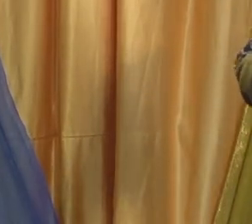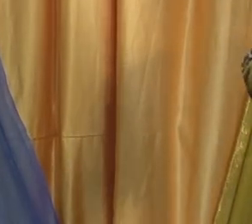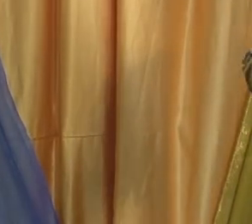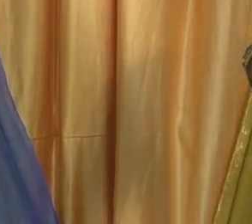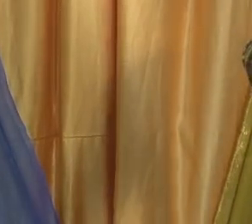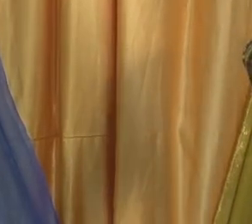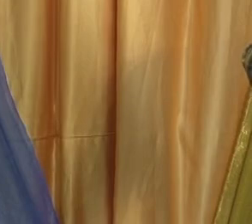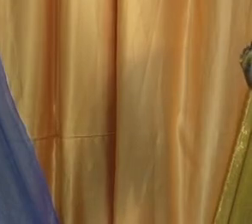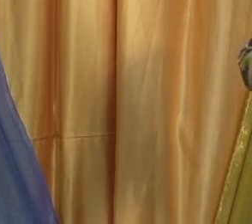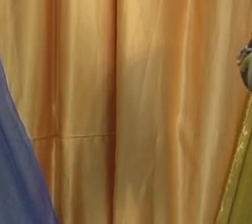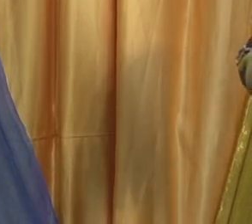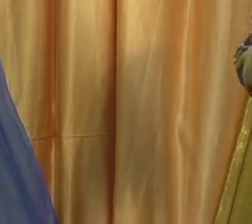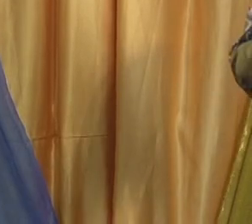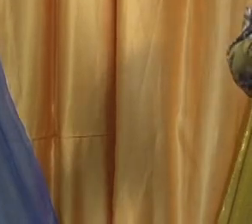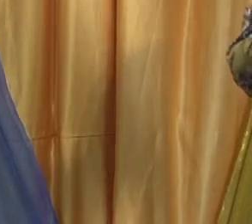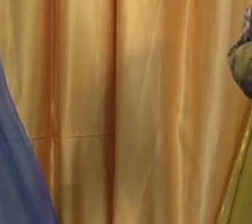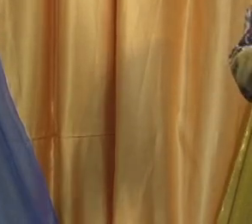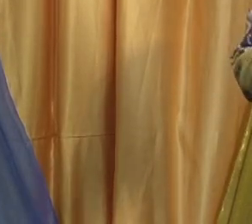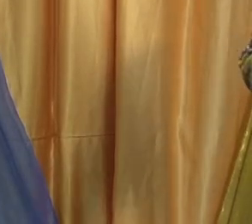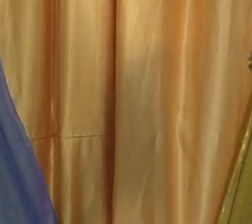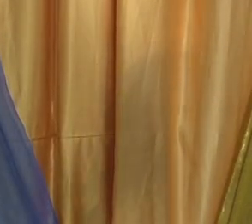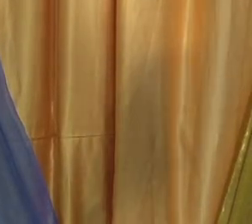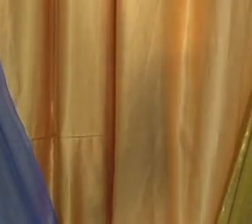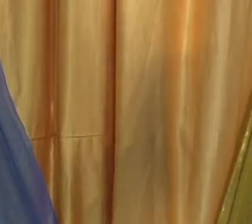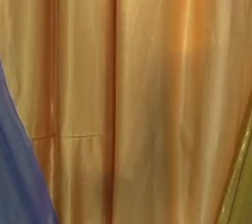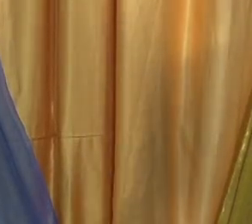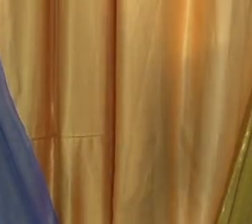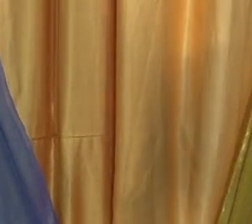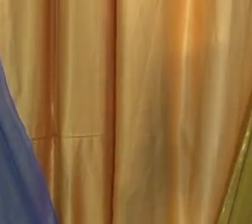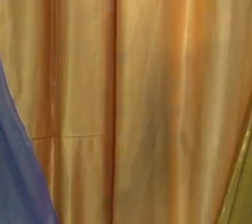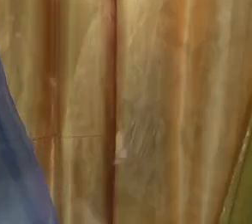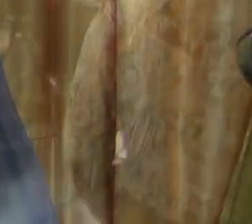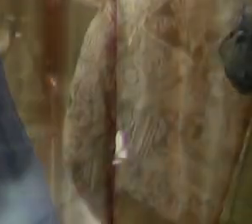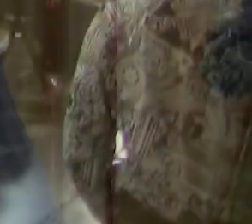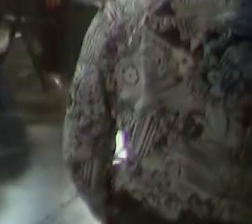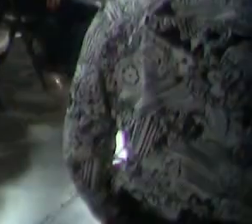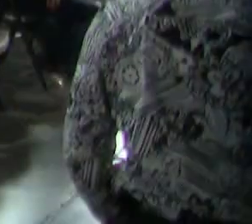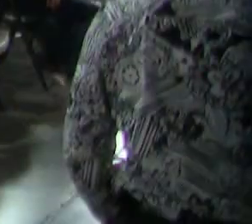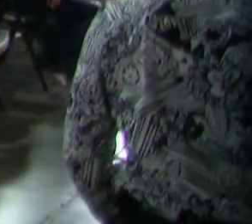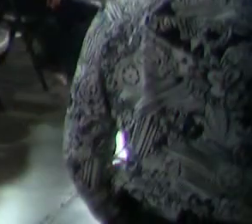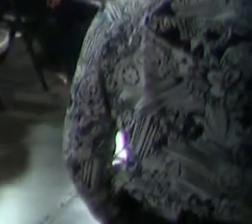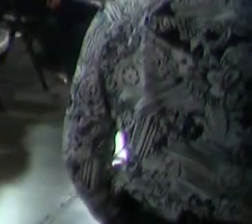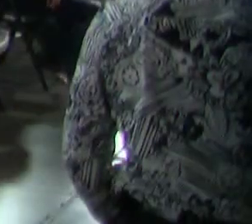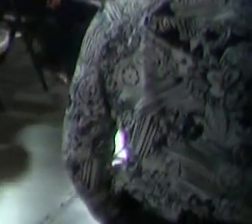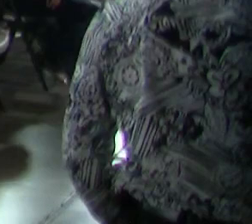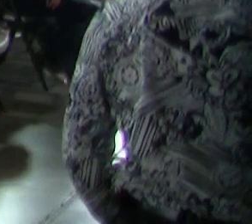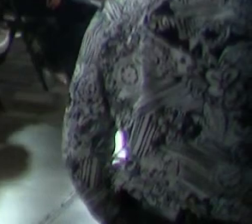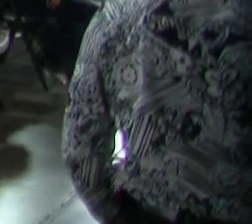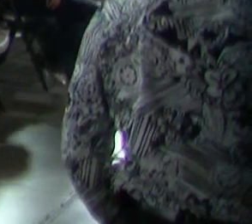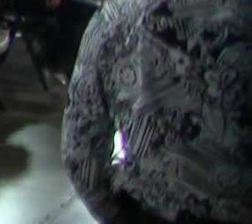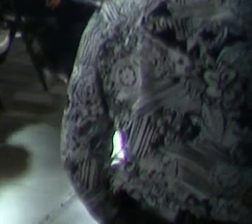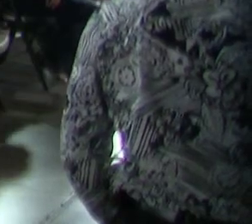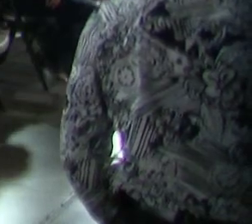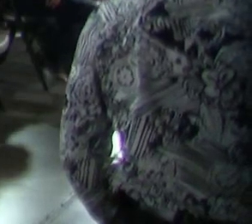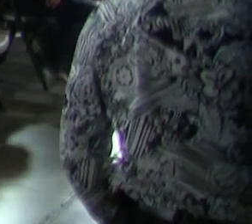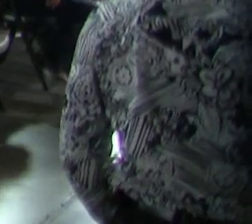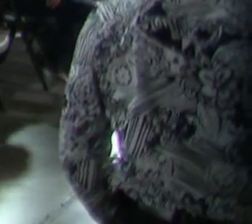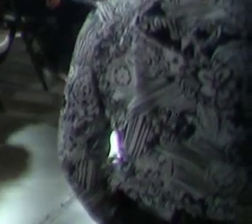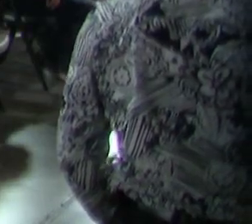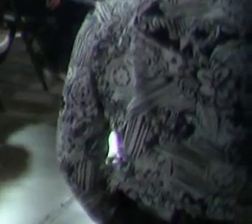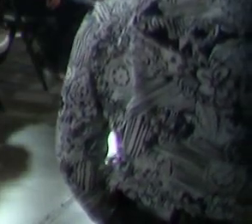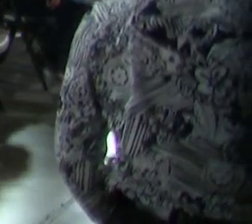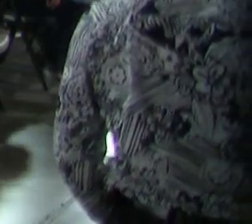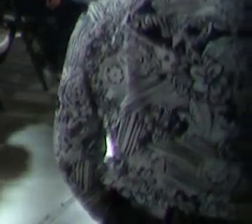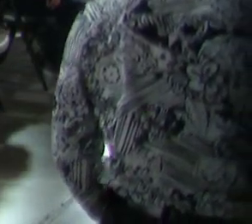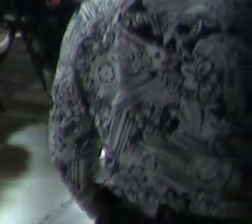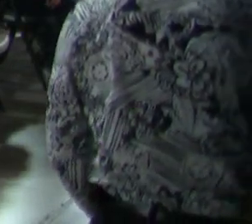We pray, oh God, that you would grant favor, oh God, to Desiree as she goes back to court on the 24th of April. Father, we pray, oh God, for